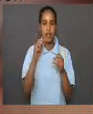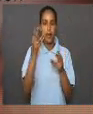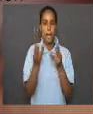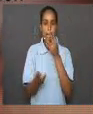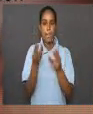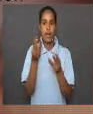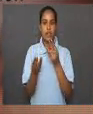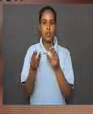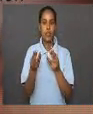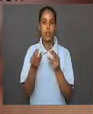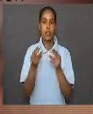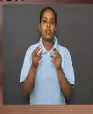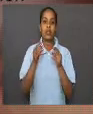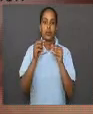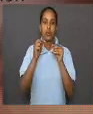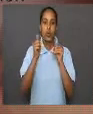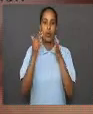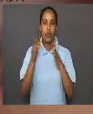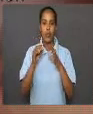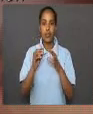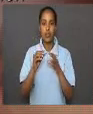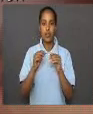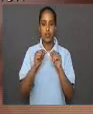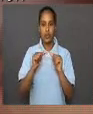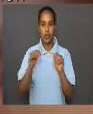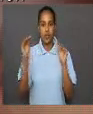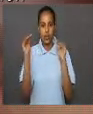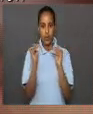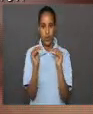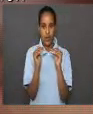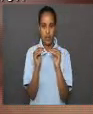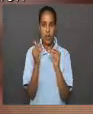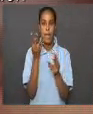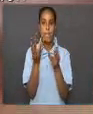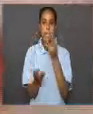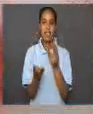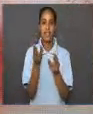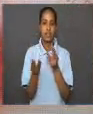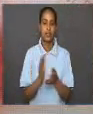of solute dissolved with its equivalent mass.